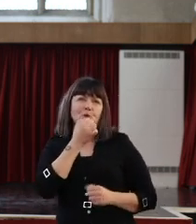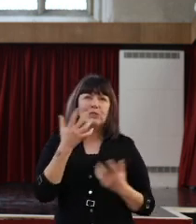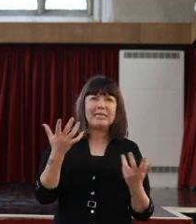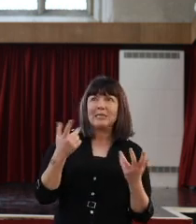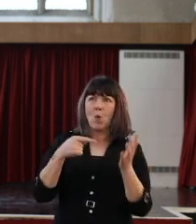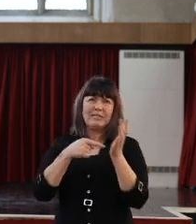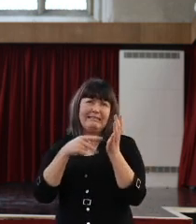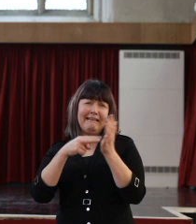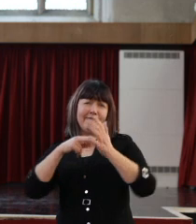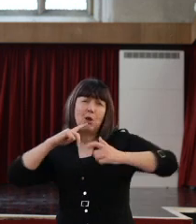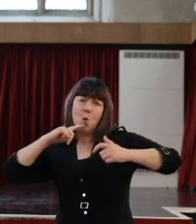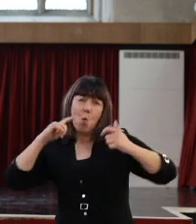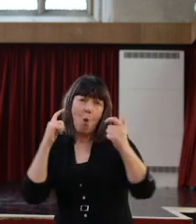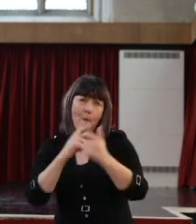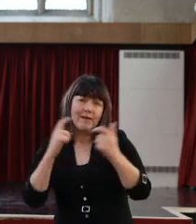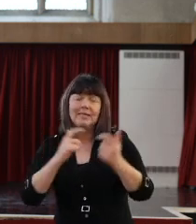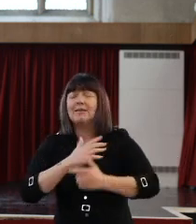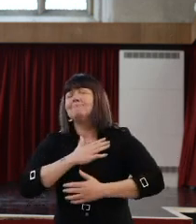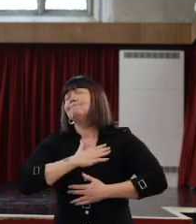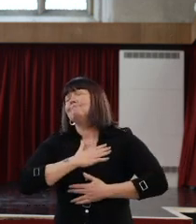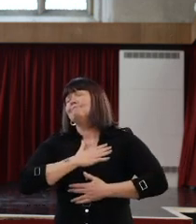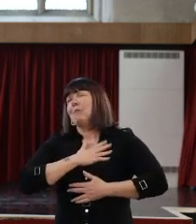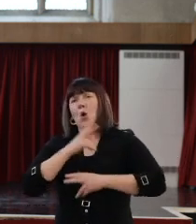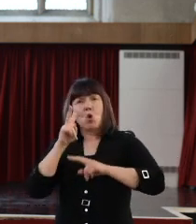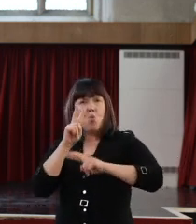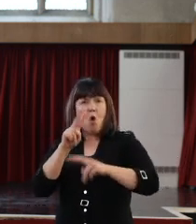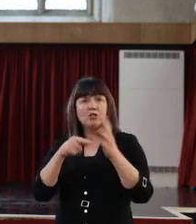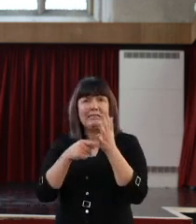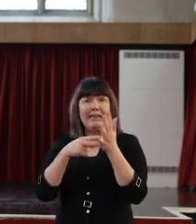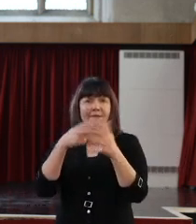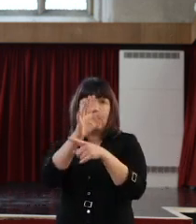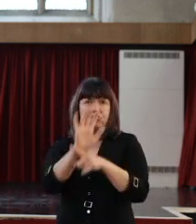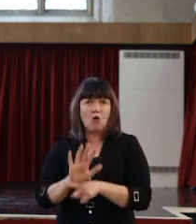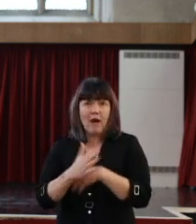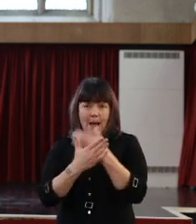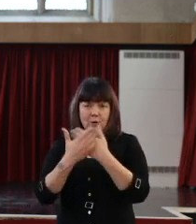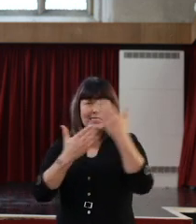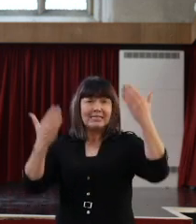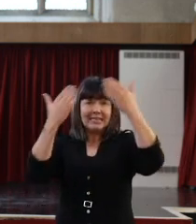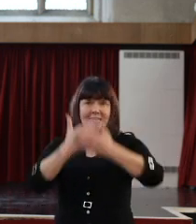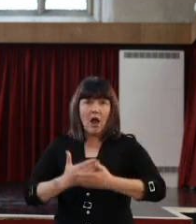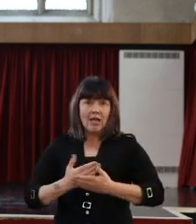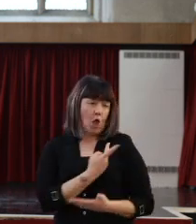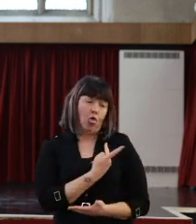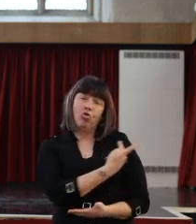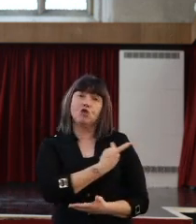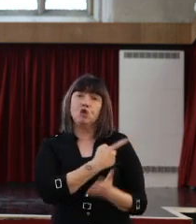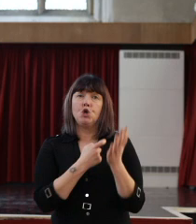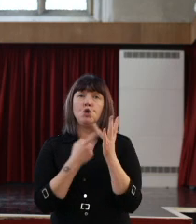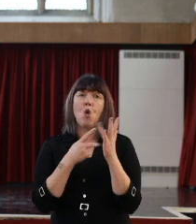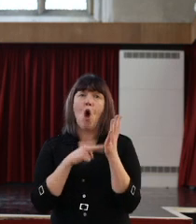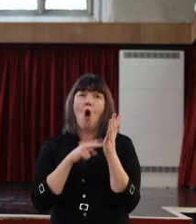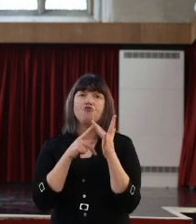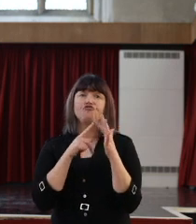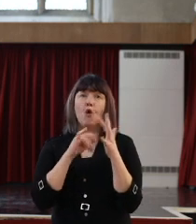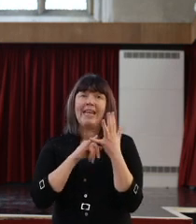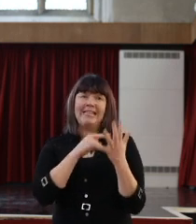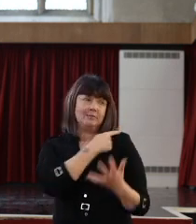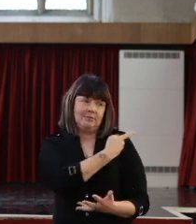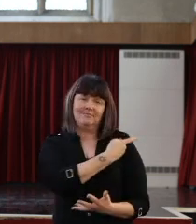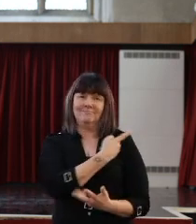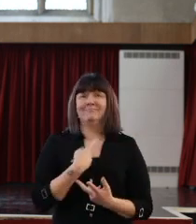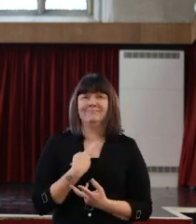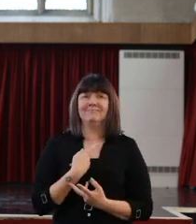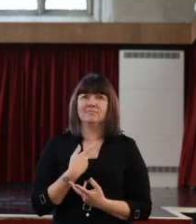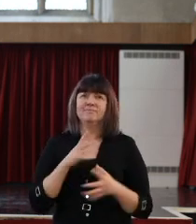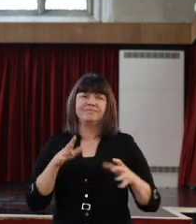I loved it. I could watch The Two Ronnies on a Saturday night and recite it verbatim in the playground on a Monday morning.